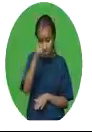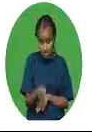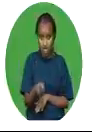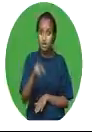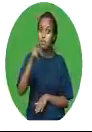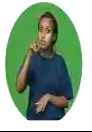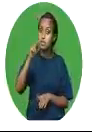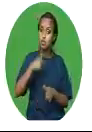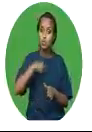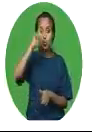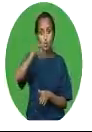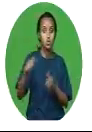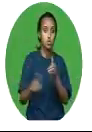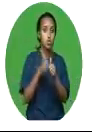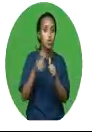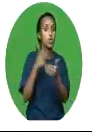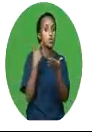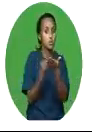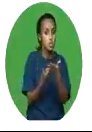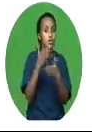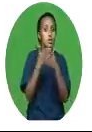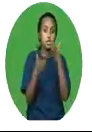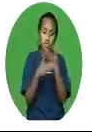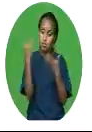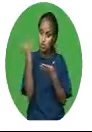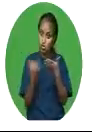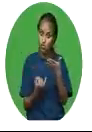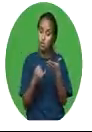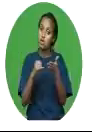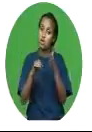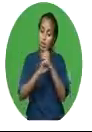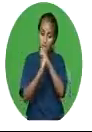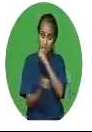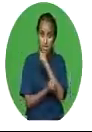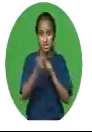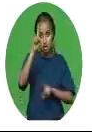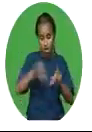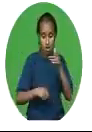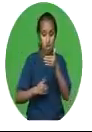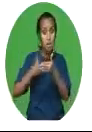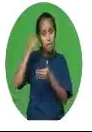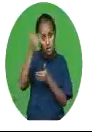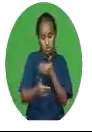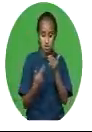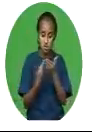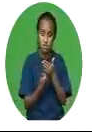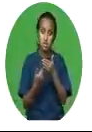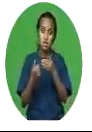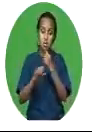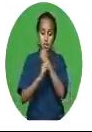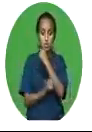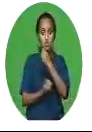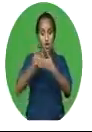follow the following steps. Draw the stretch out base line passing through the base of the front view.